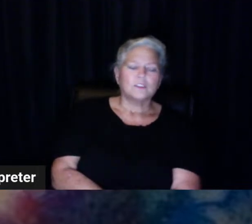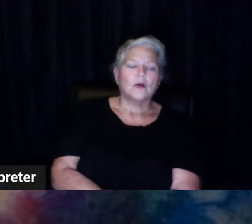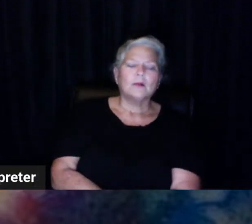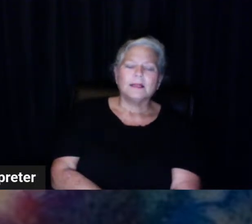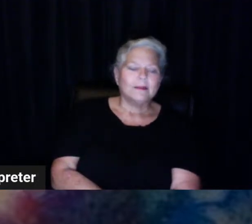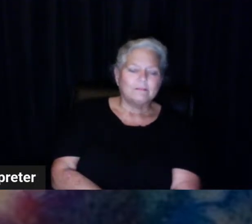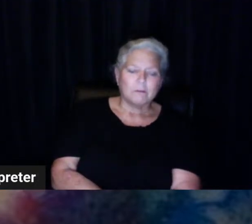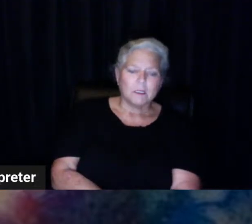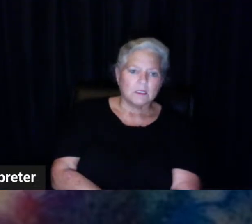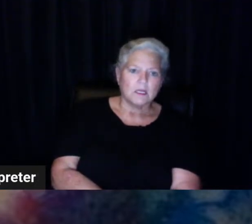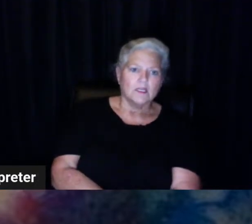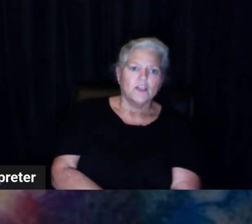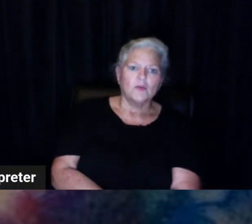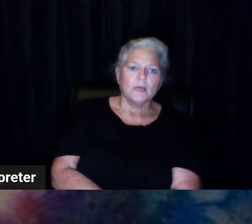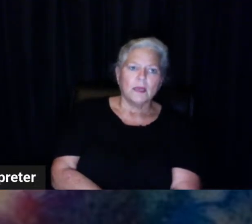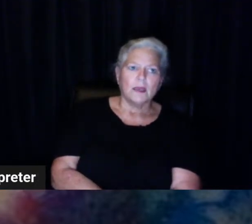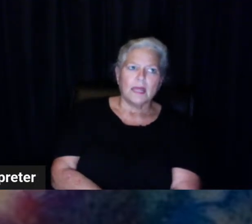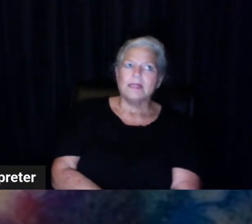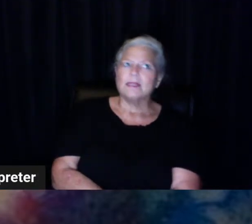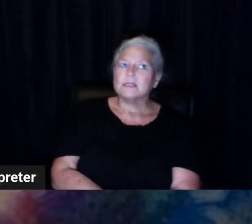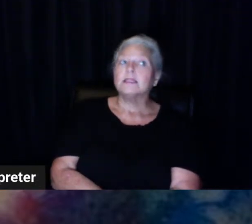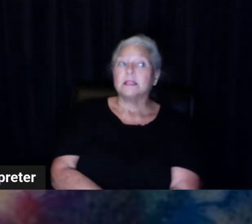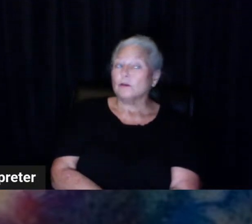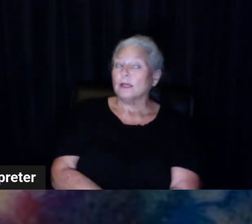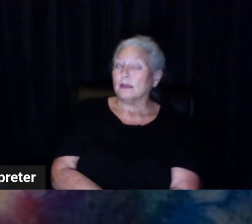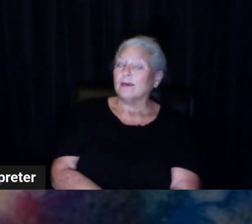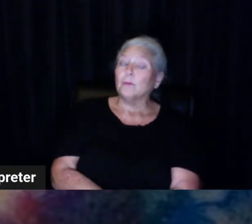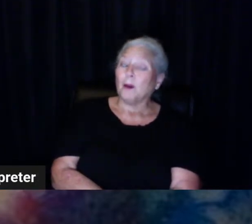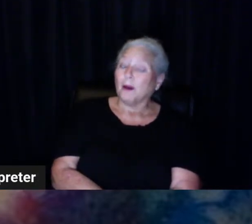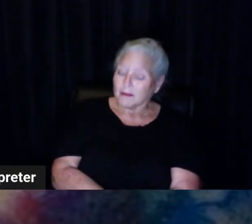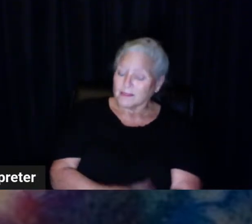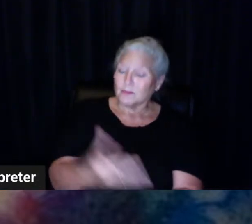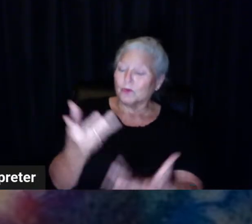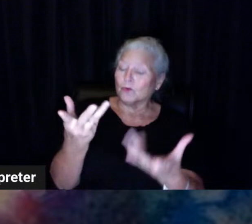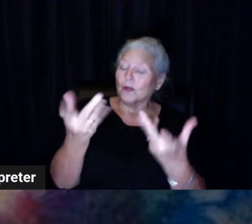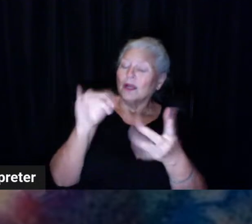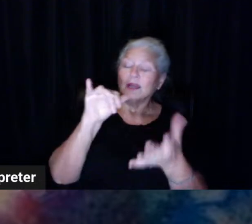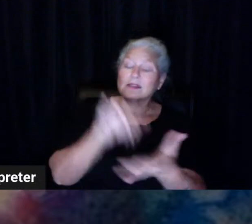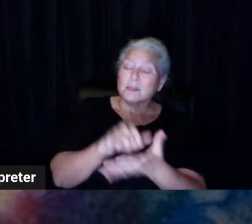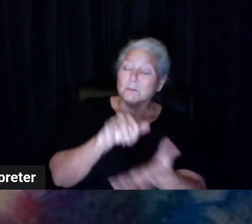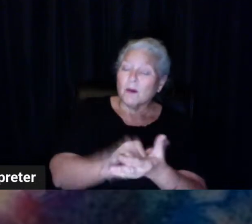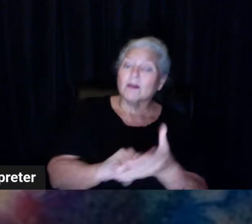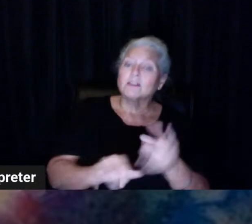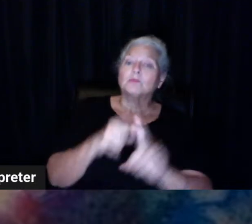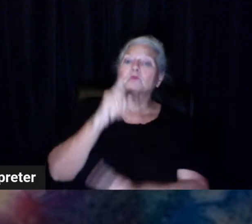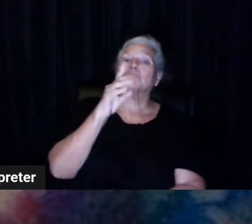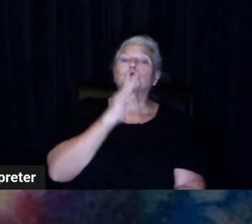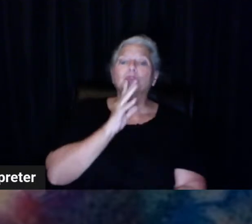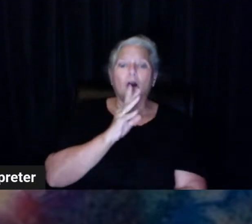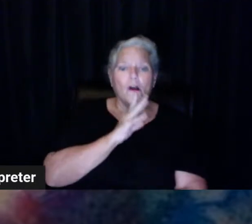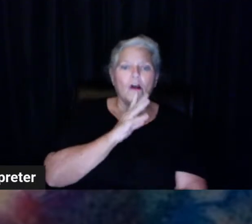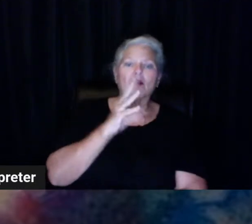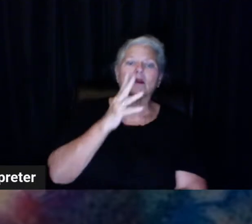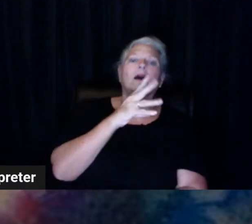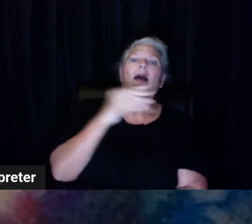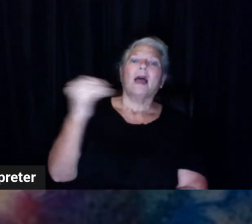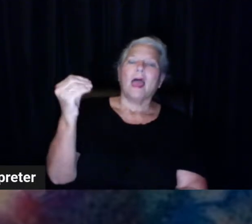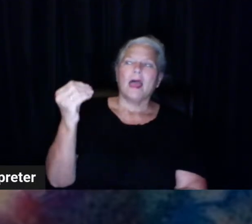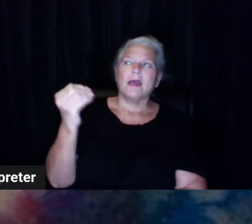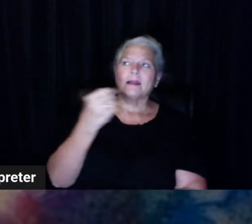Yep. It's totally different. You can't, and it is literally impossible. It is impossible to